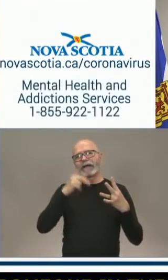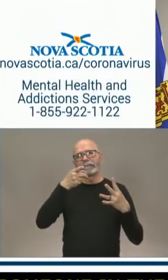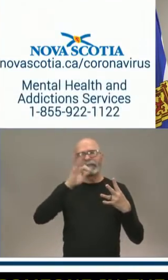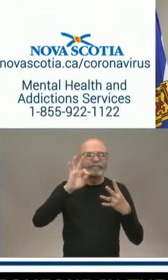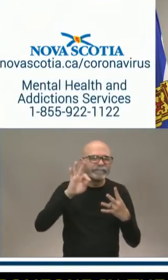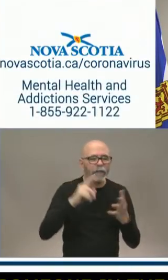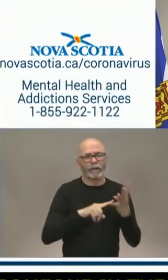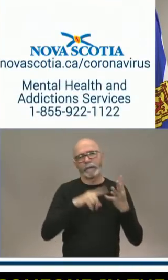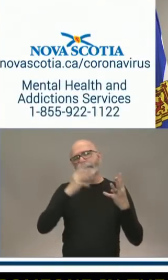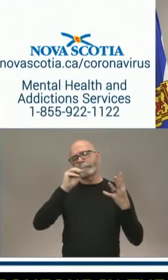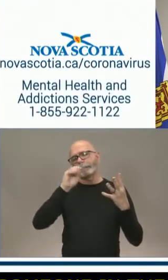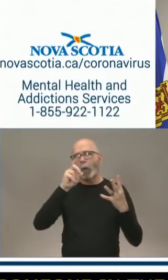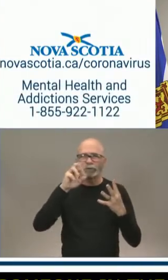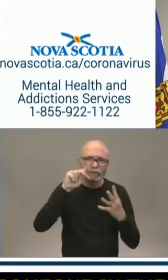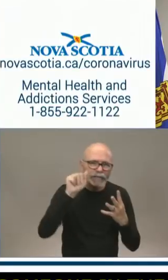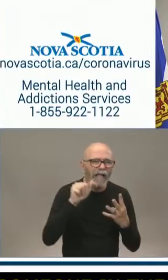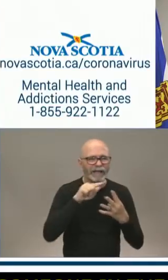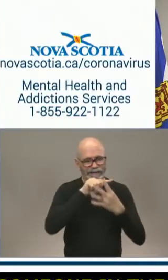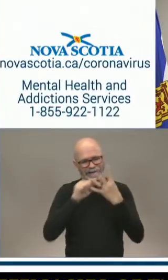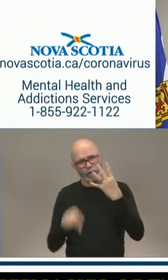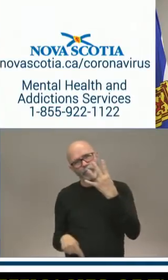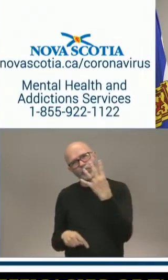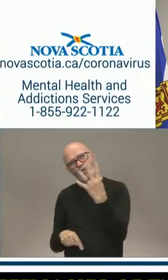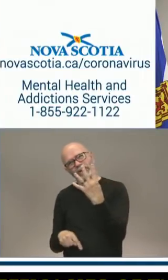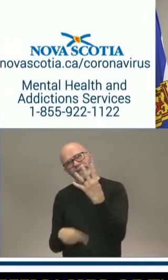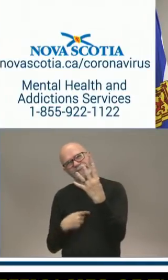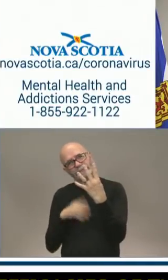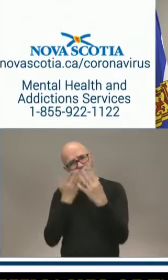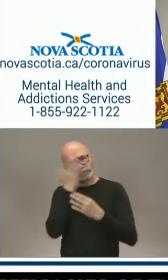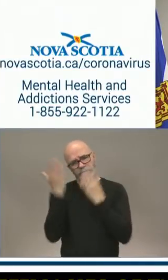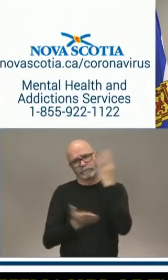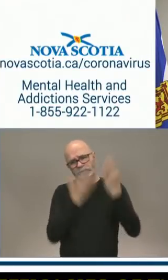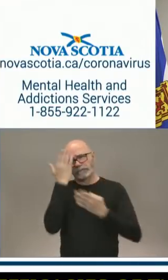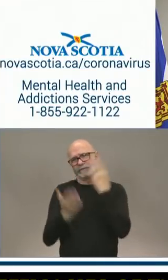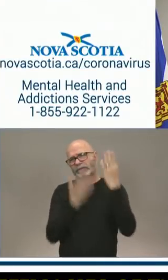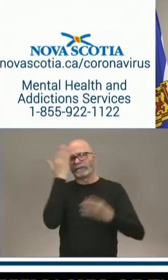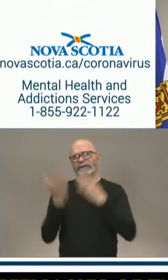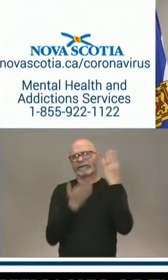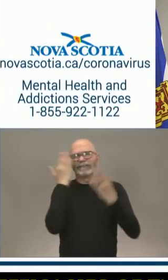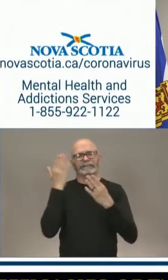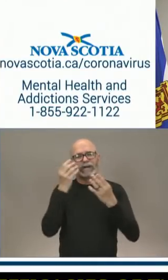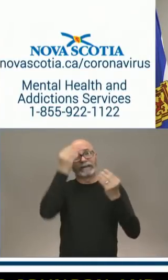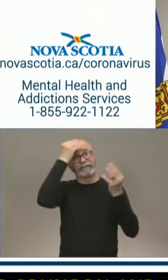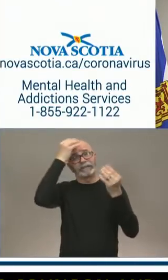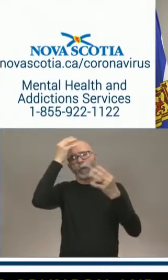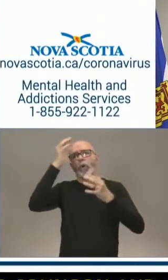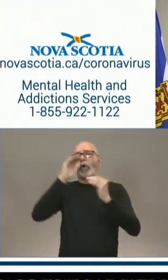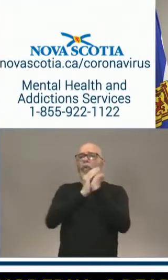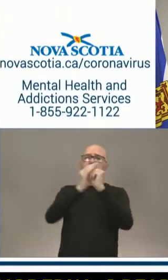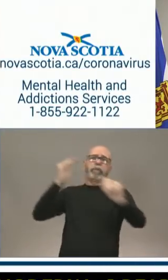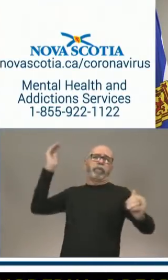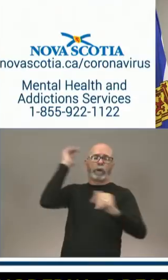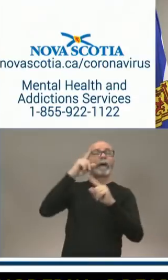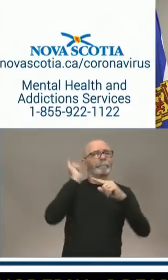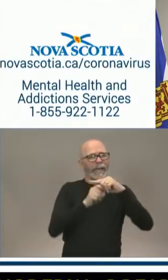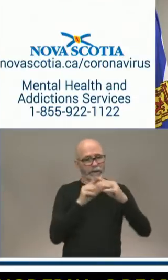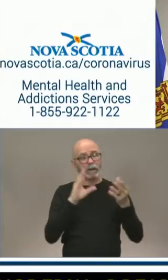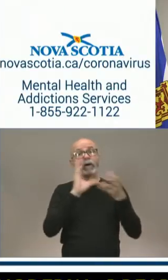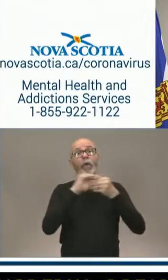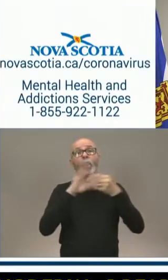Pfizer and Moderna at another still. I've read a lot of very conflicting information on that. And related to that, will the province be